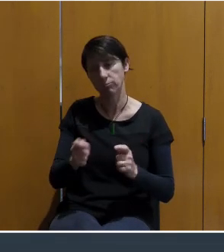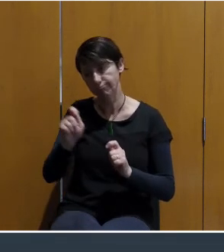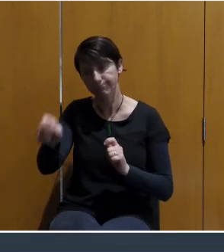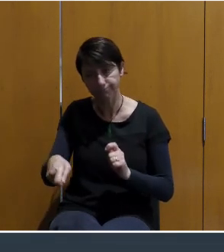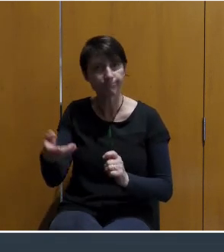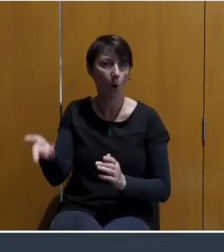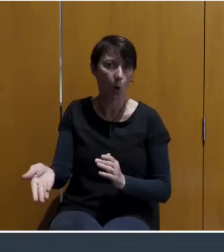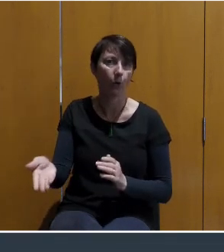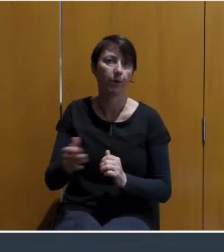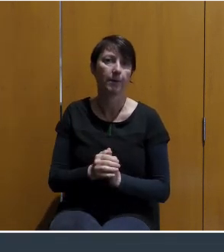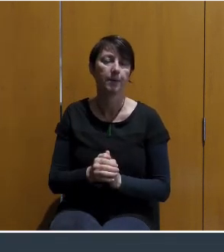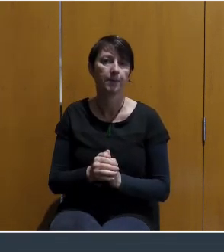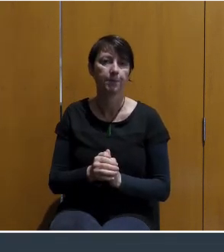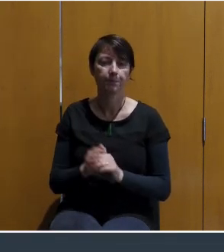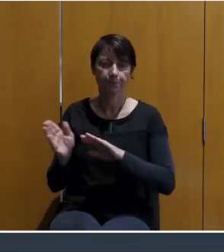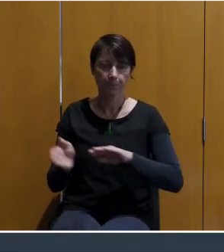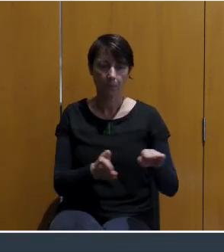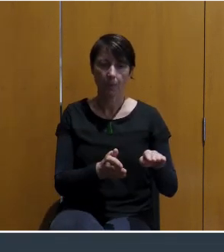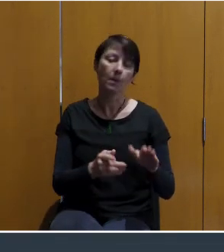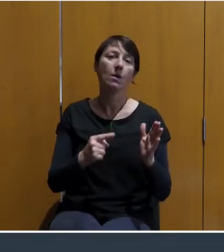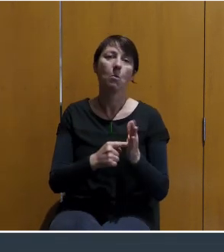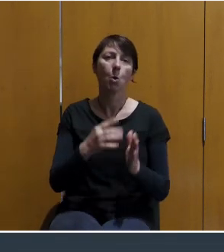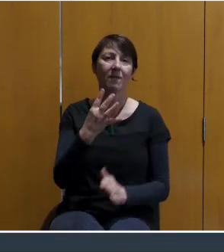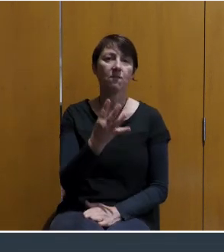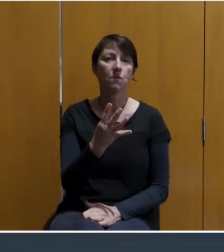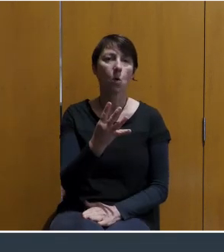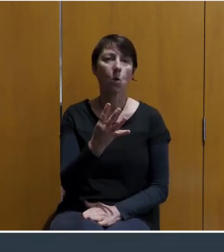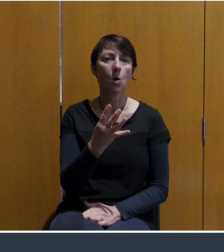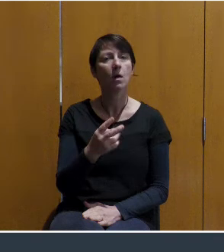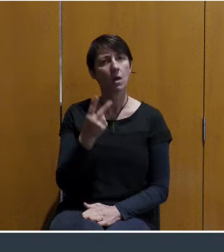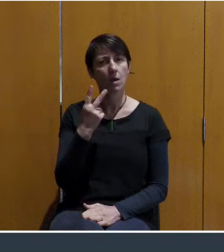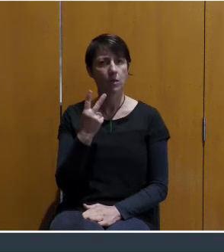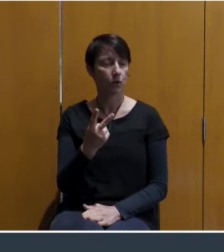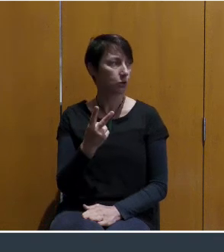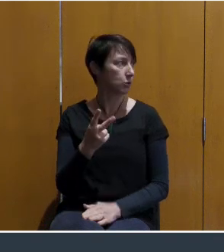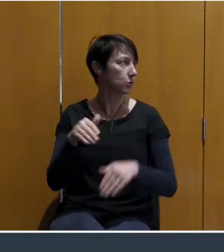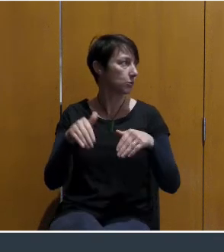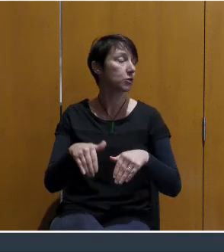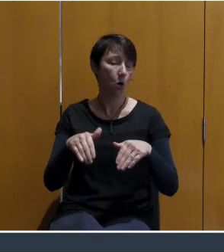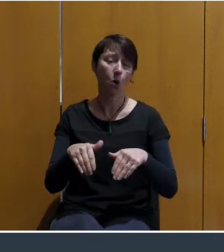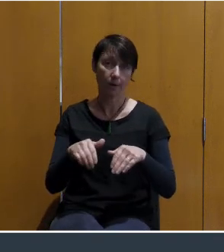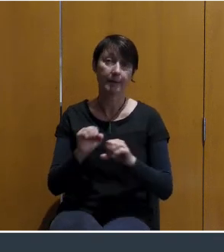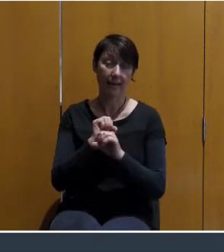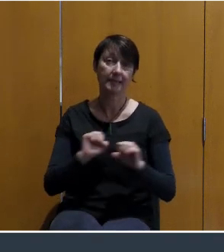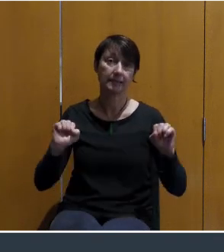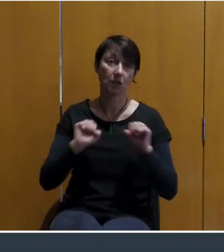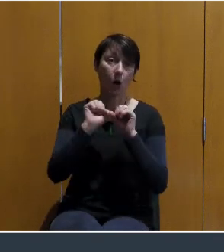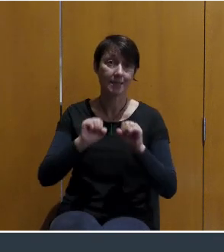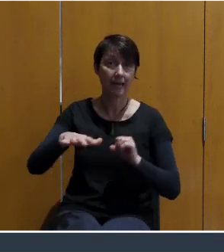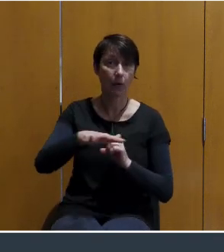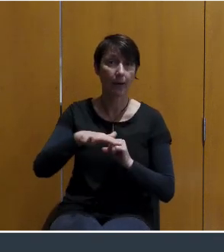Point 4, on the Schedule 2 of dog exercise area at a new point called